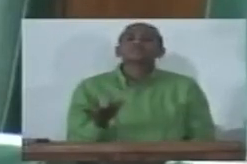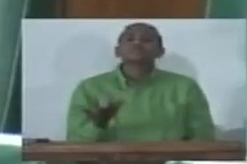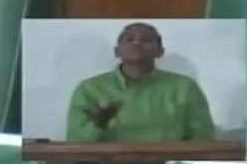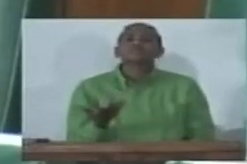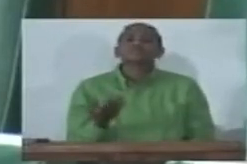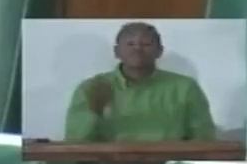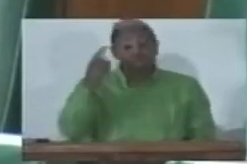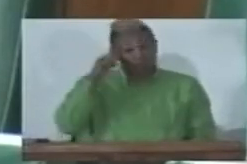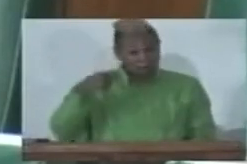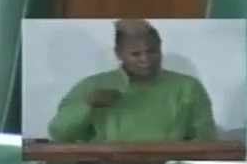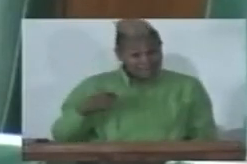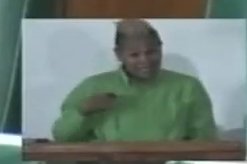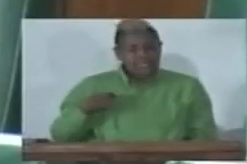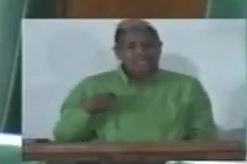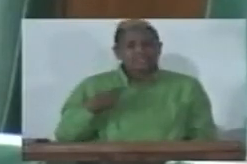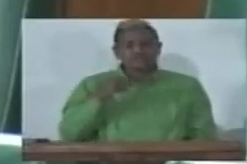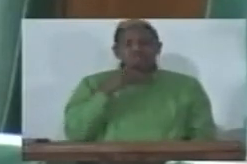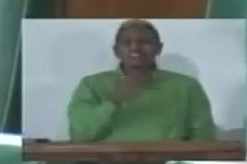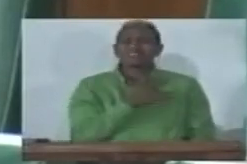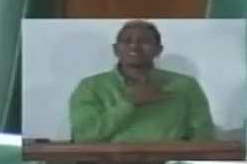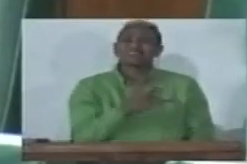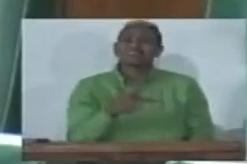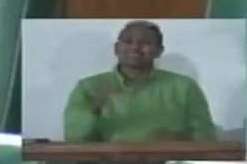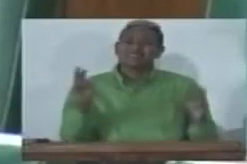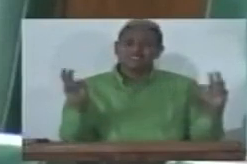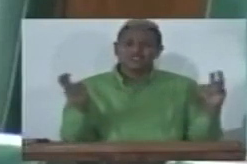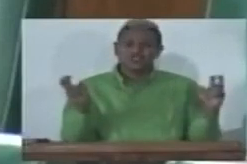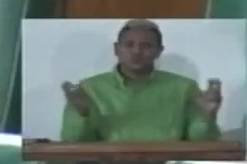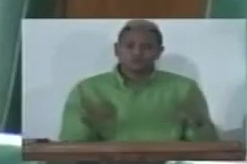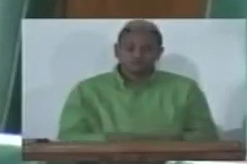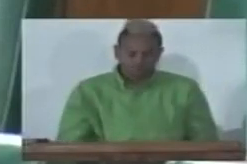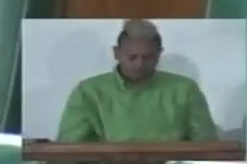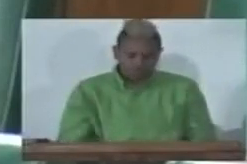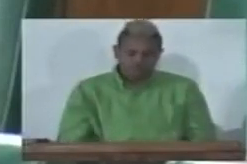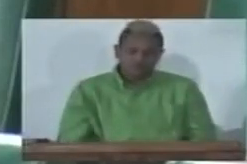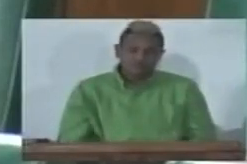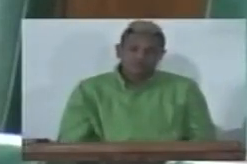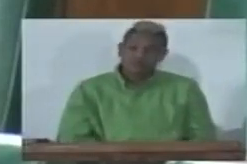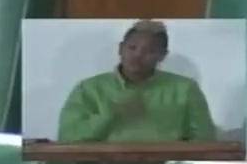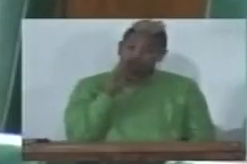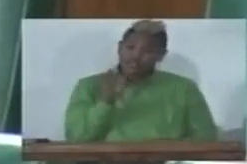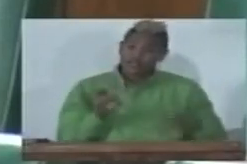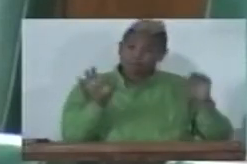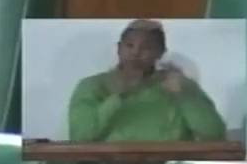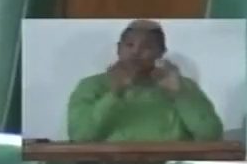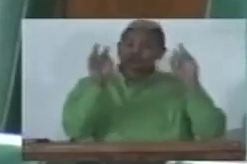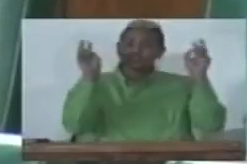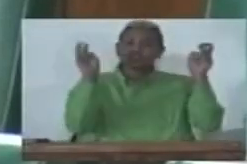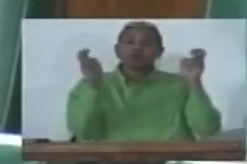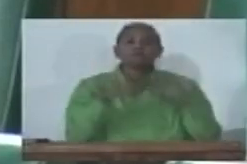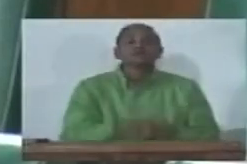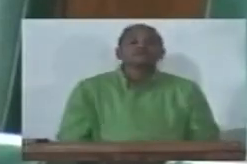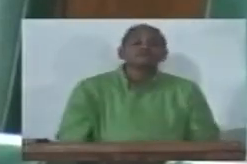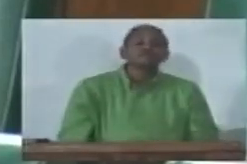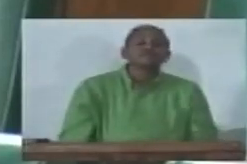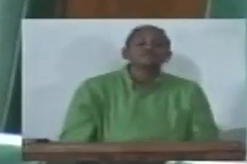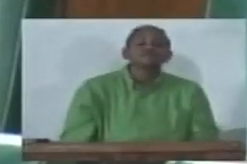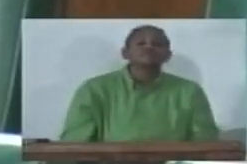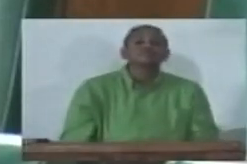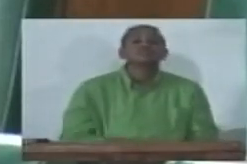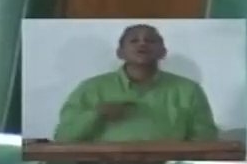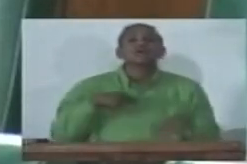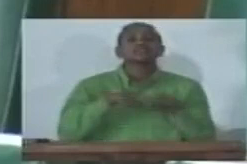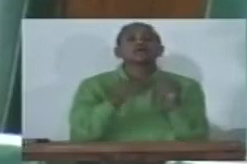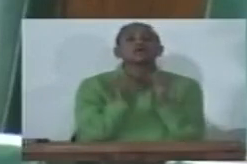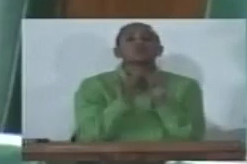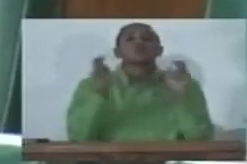to me, a very sensitive issue and very important topic. And I want to start with a